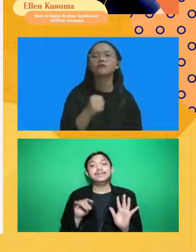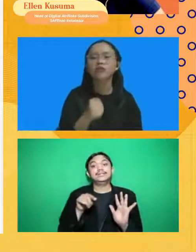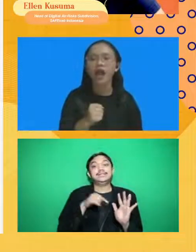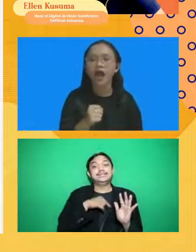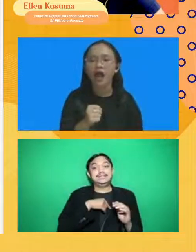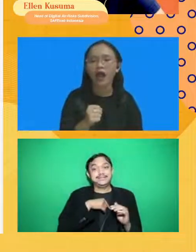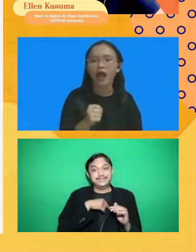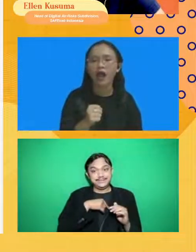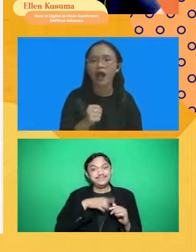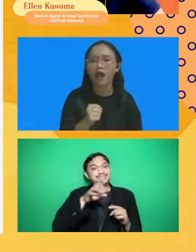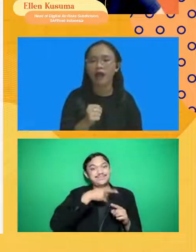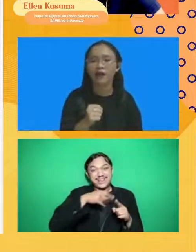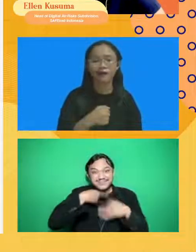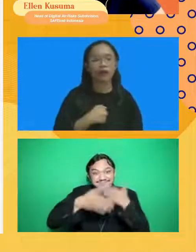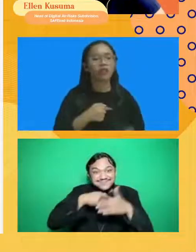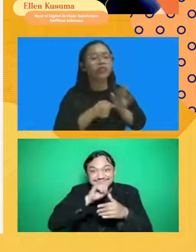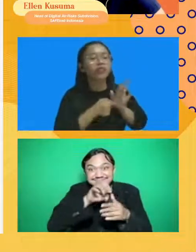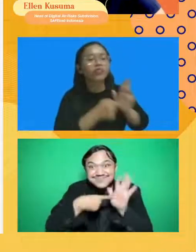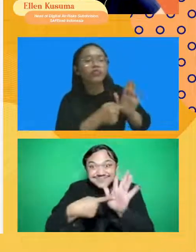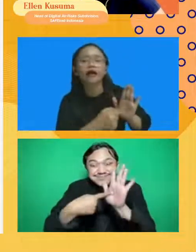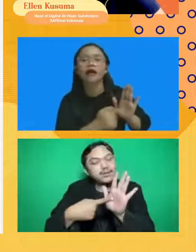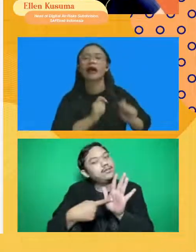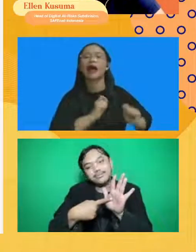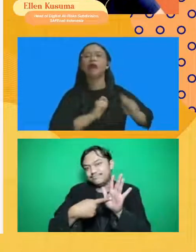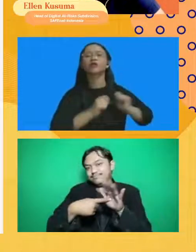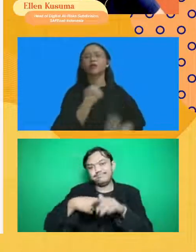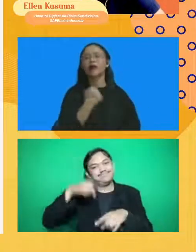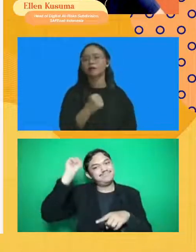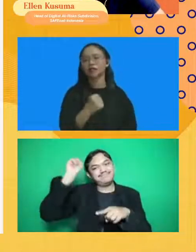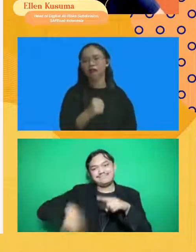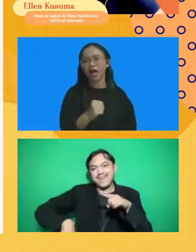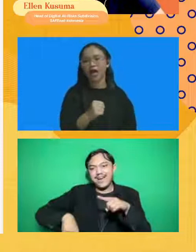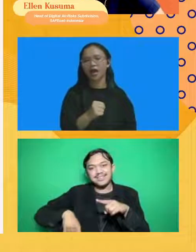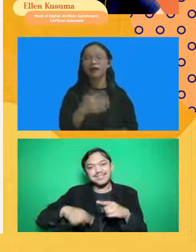our digital body. So it means our body in the